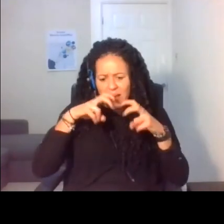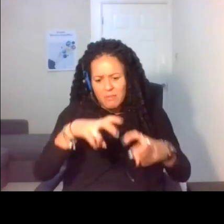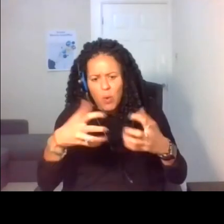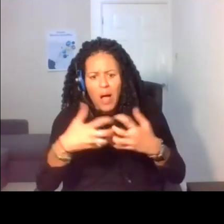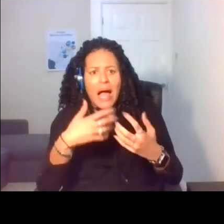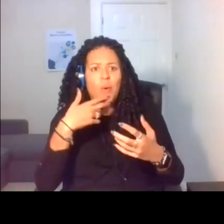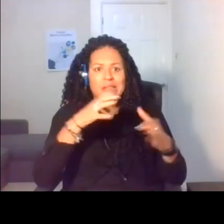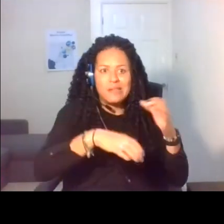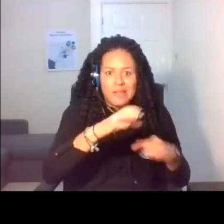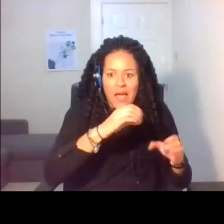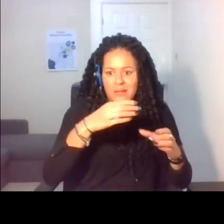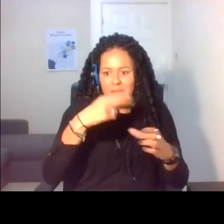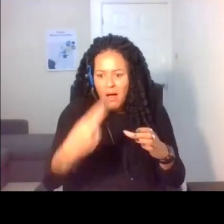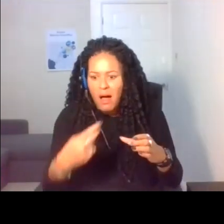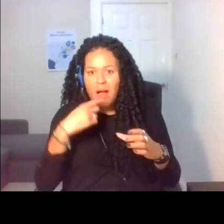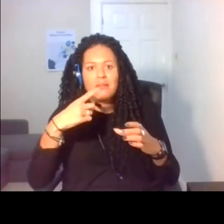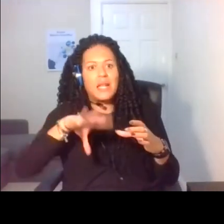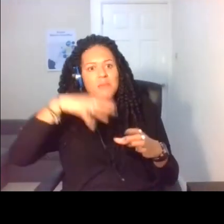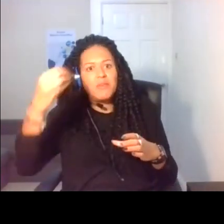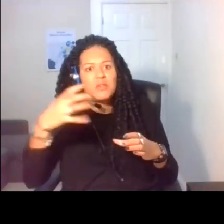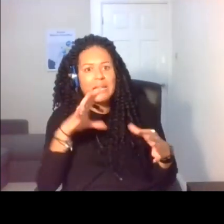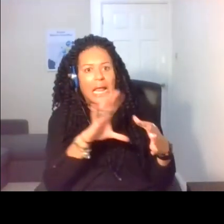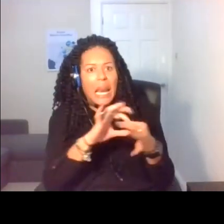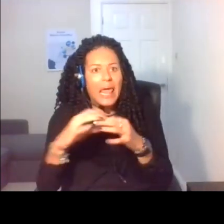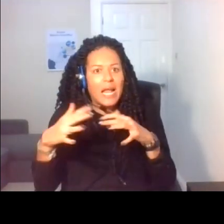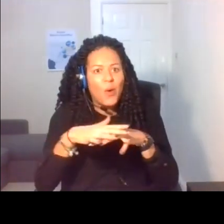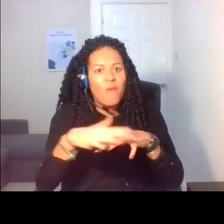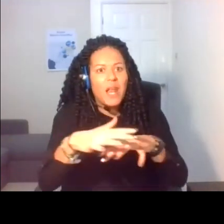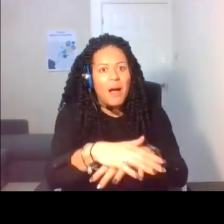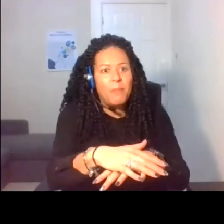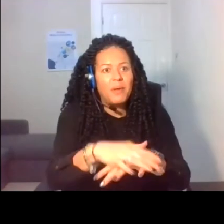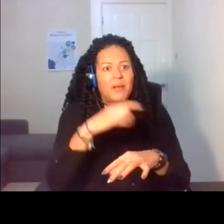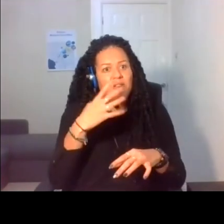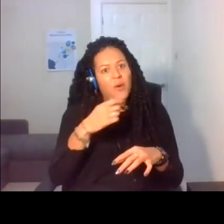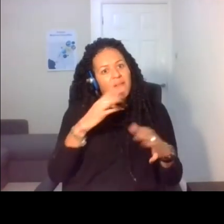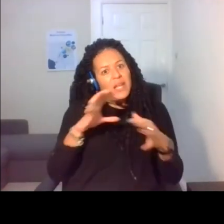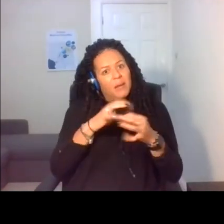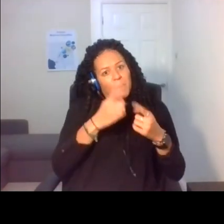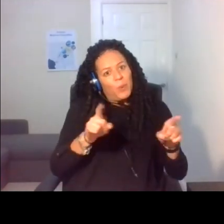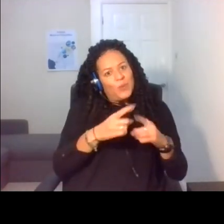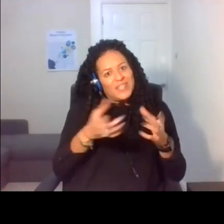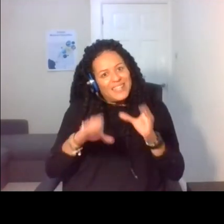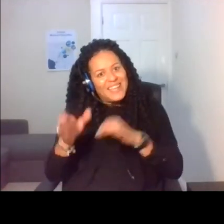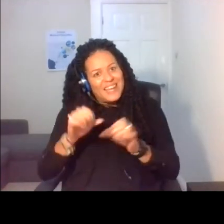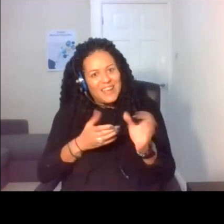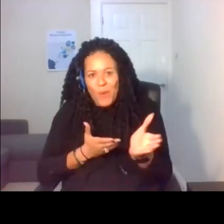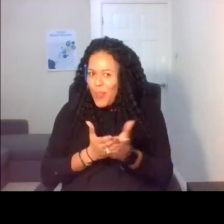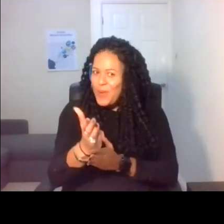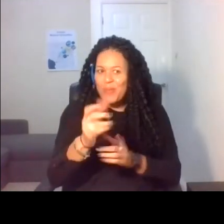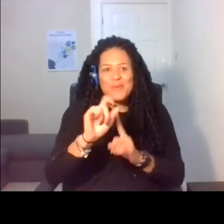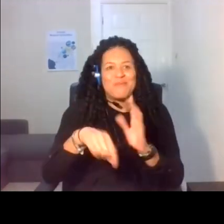and spirituality overlap and interlink. So there's a nice connect there between music and science, which we've been having running all the way through this